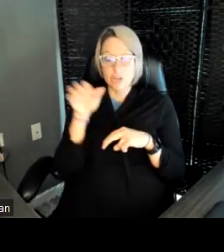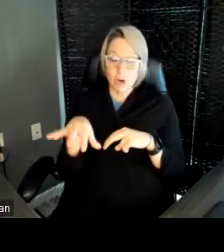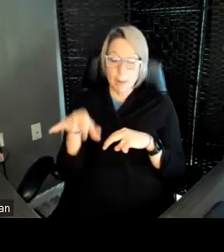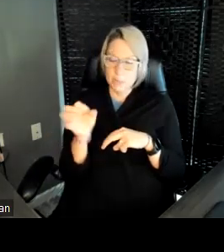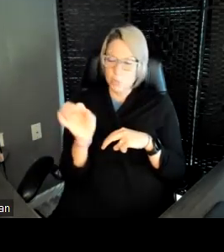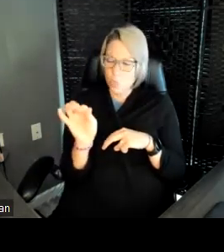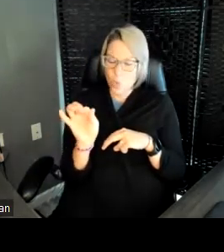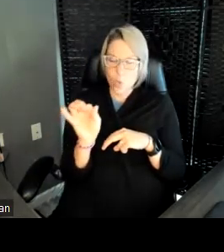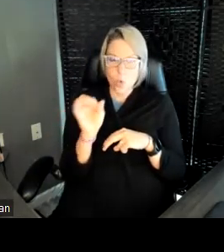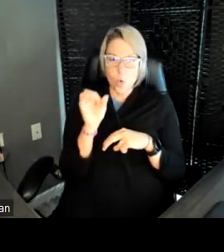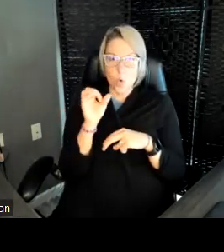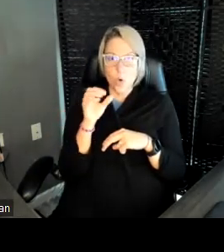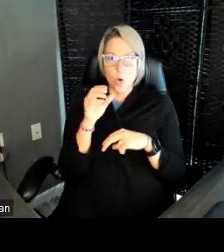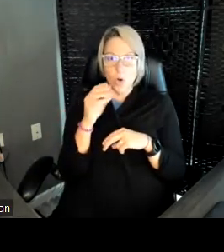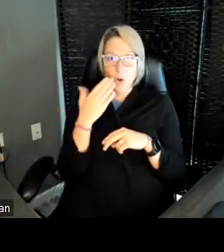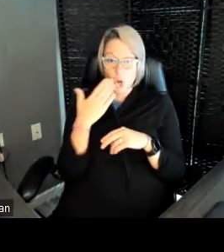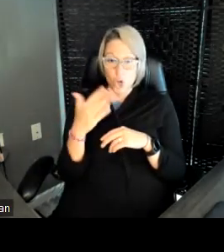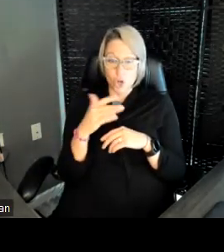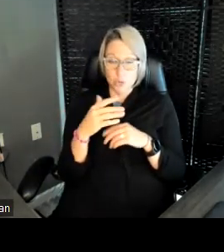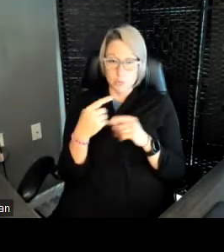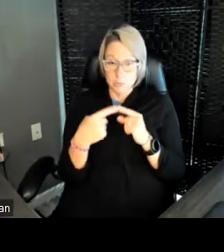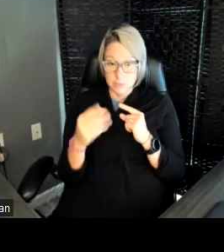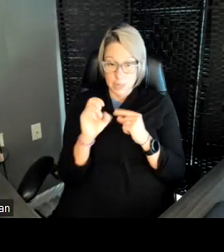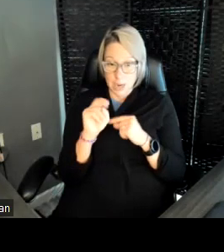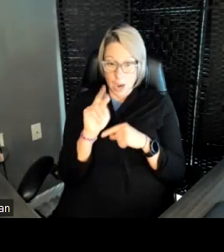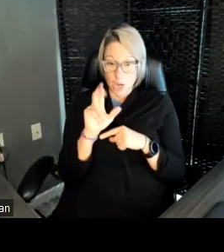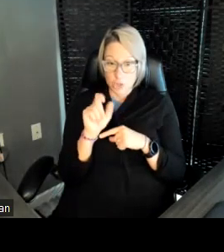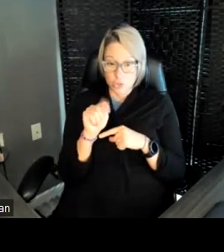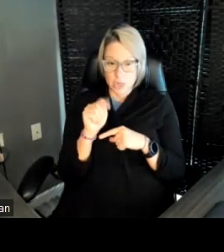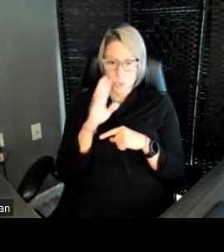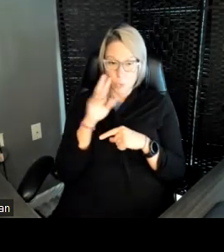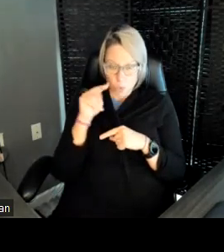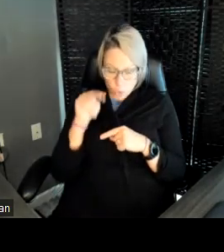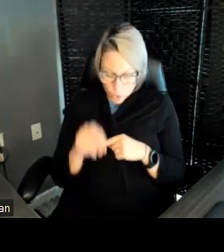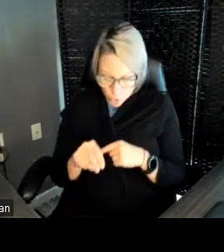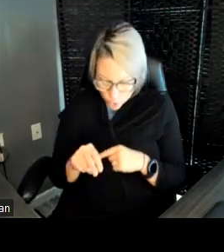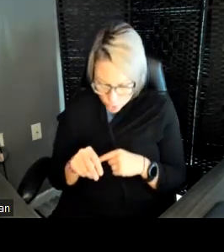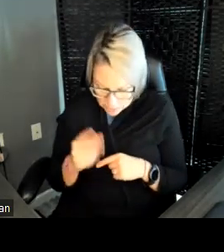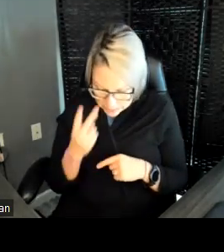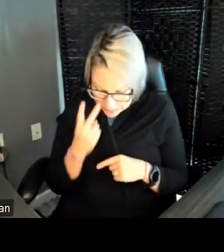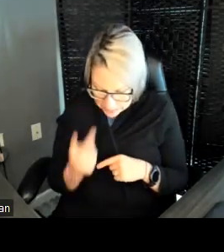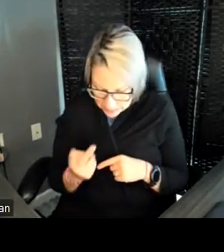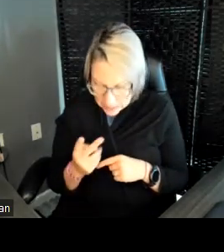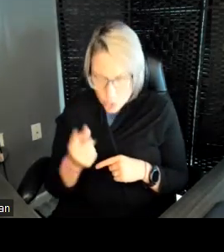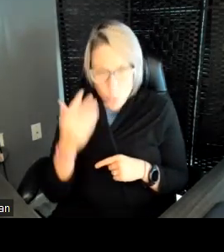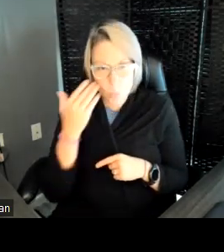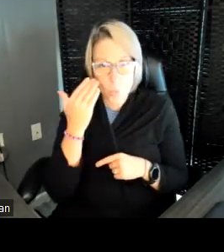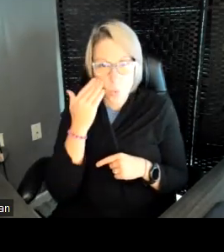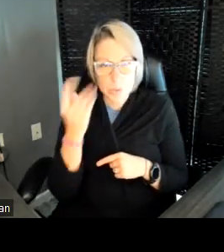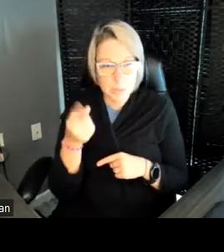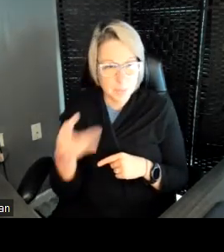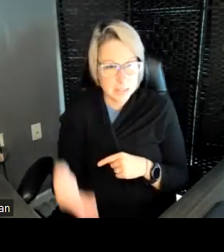little and there's good contrast, are you looking down and do you have a sense of observation? Are you aware that something's